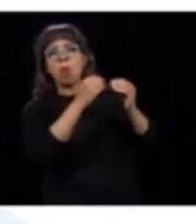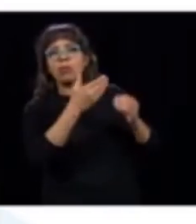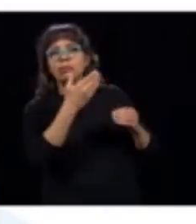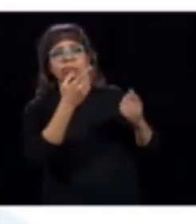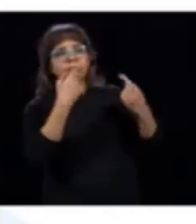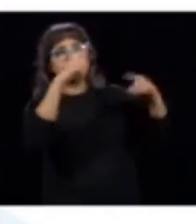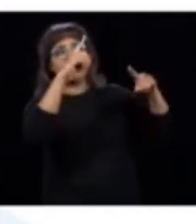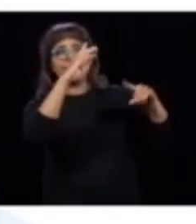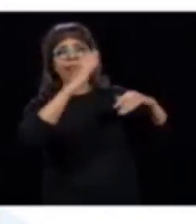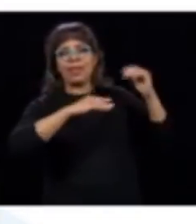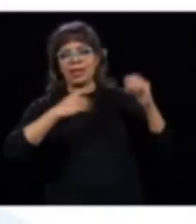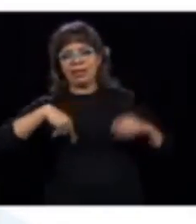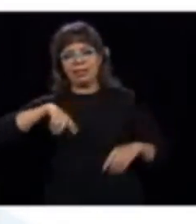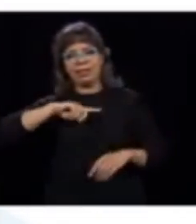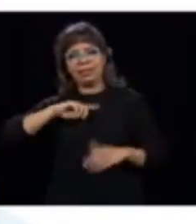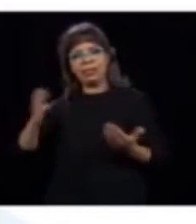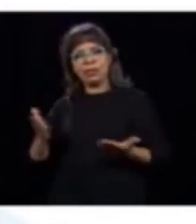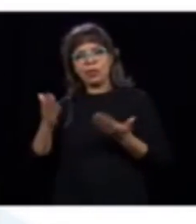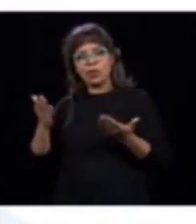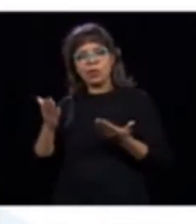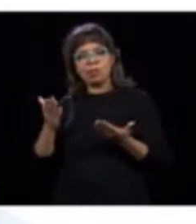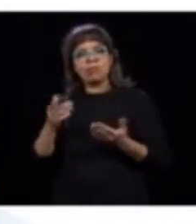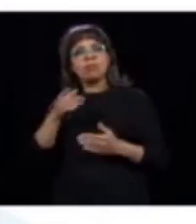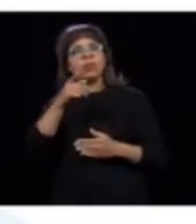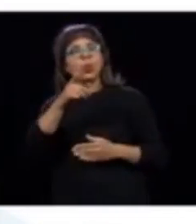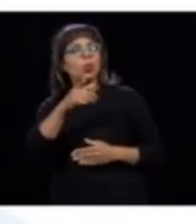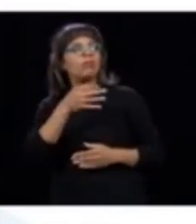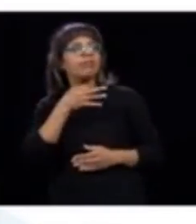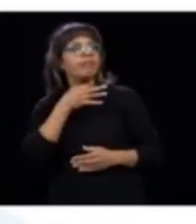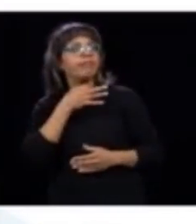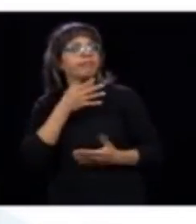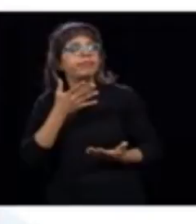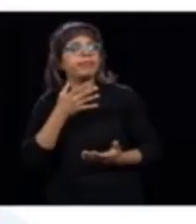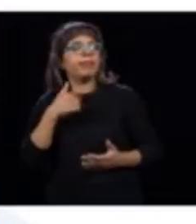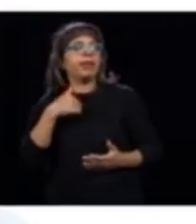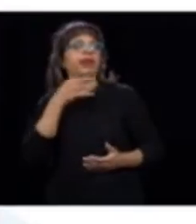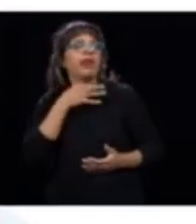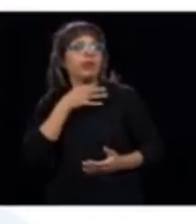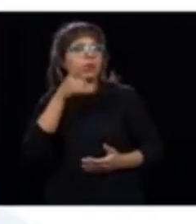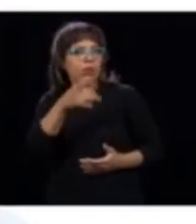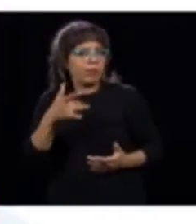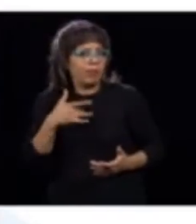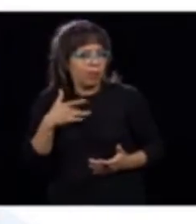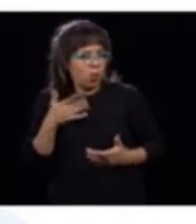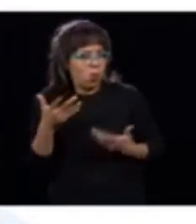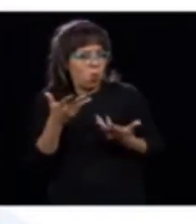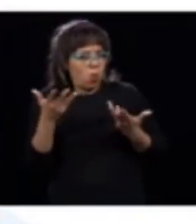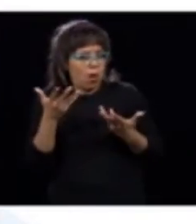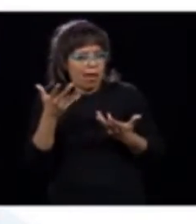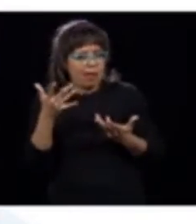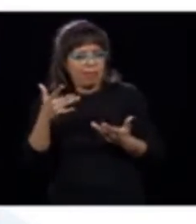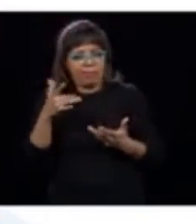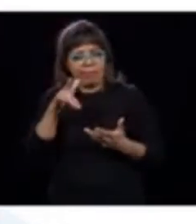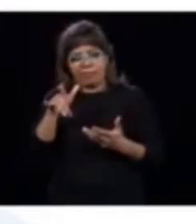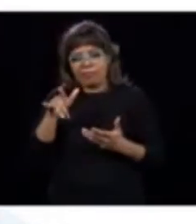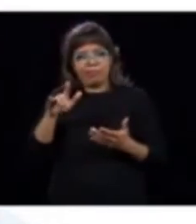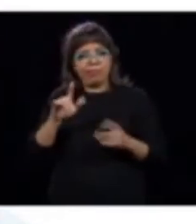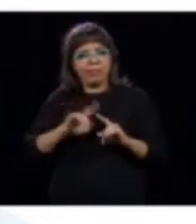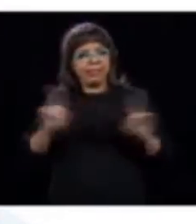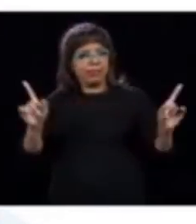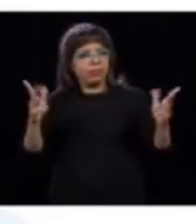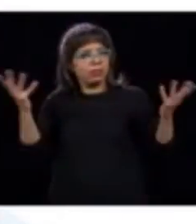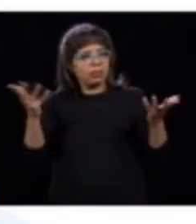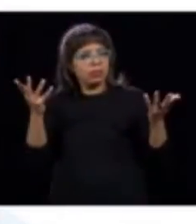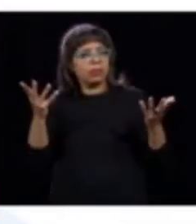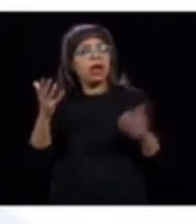think we are in front of this situation? I know that you talked a lot about the spring break being earlier, but I have the impression that your